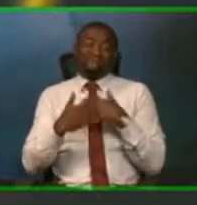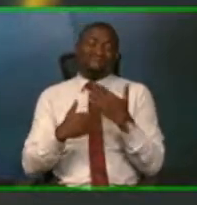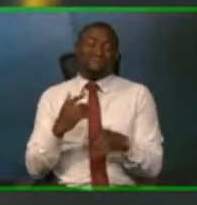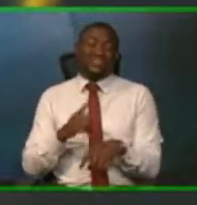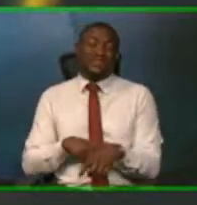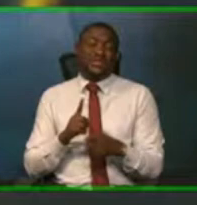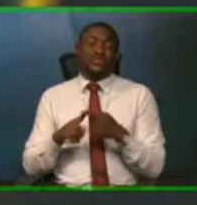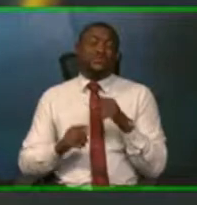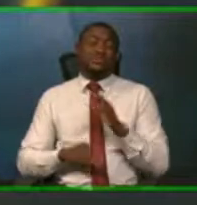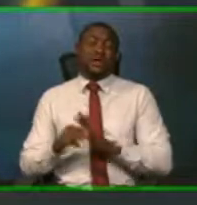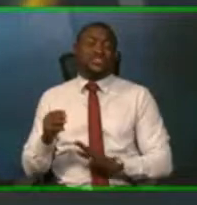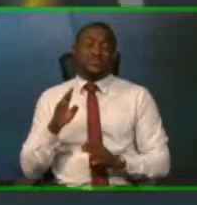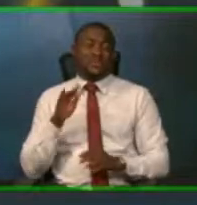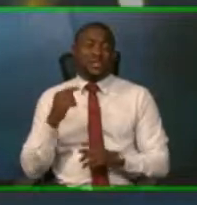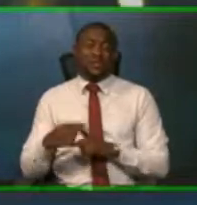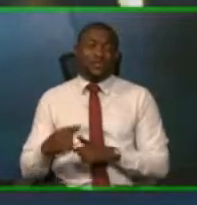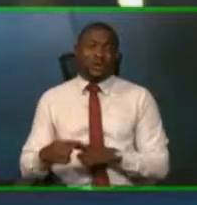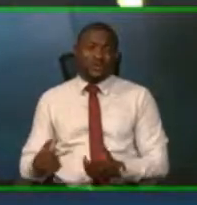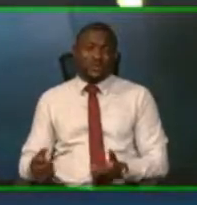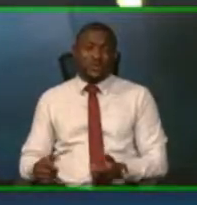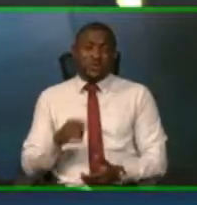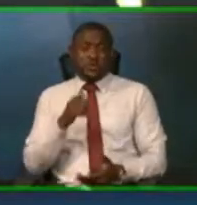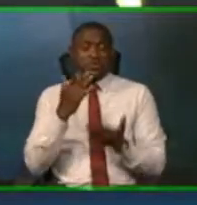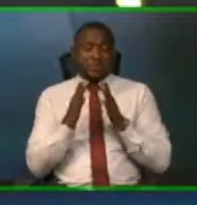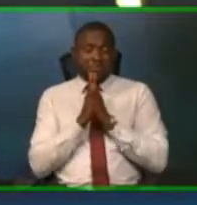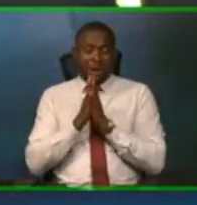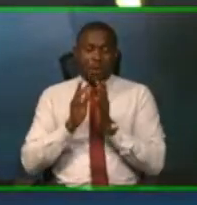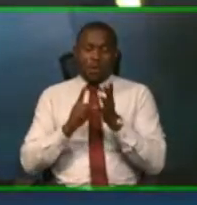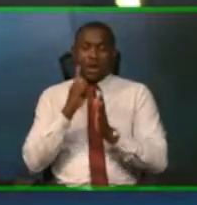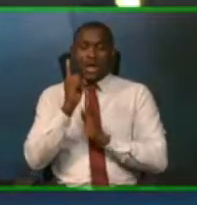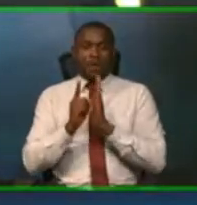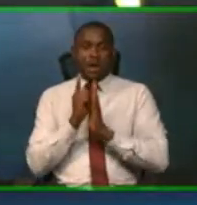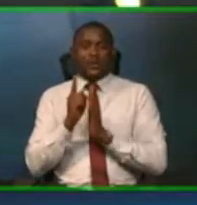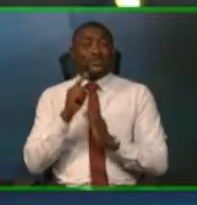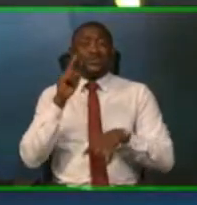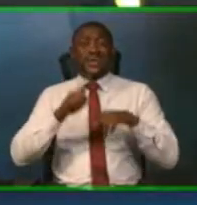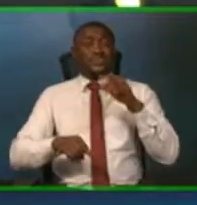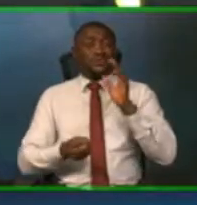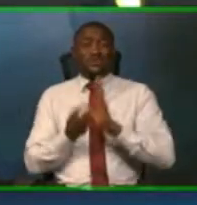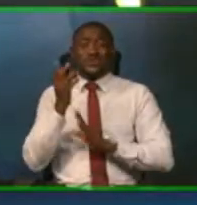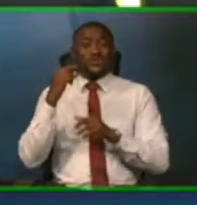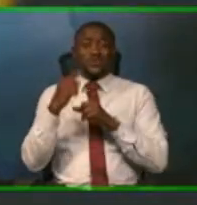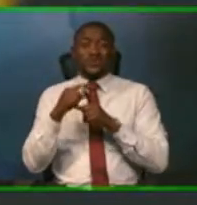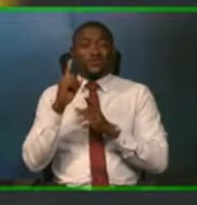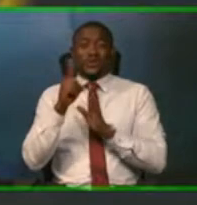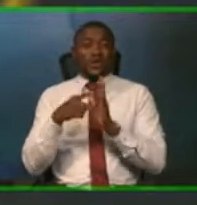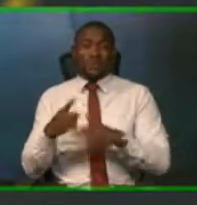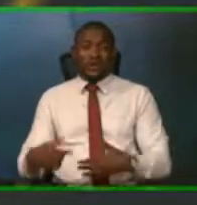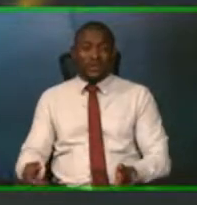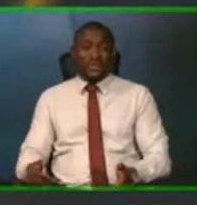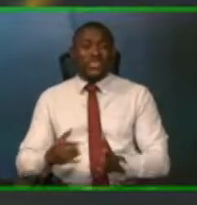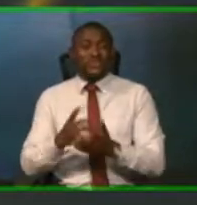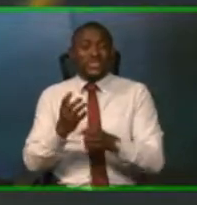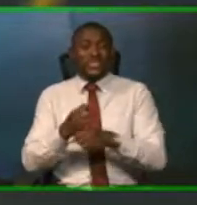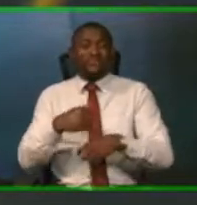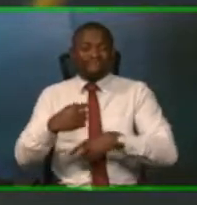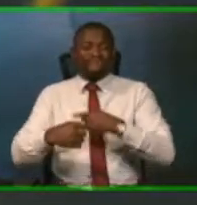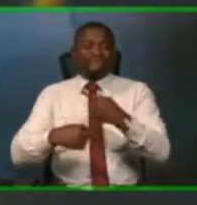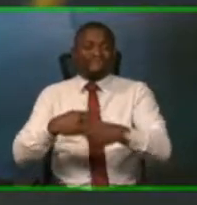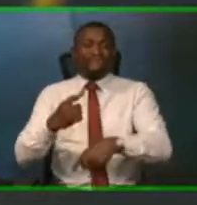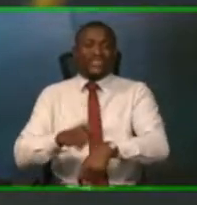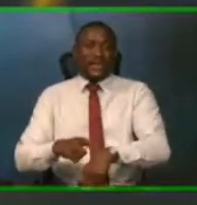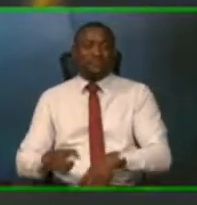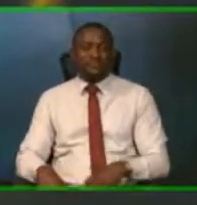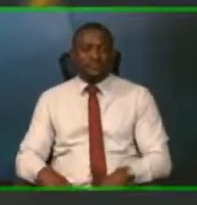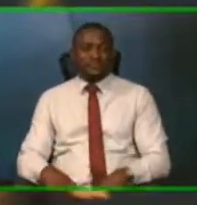by the word. You can pray in 1 hour. You can't grow in the word in 1 hour. It will take time. The Bible